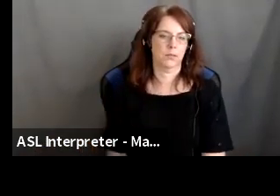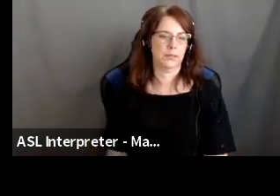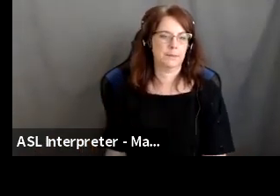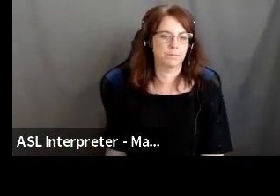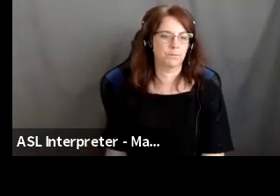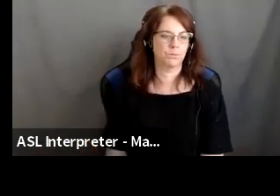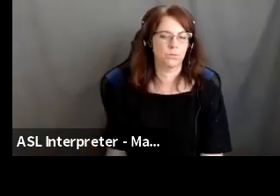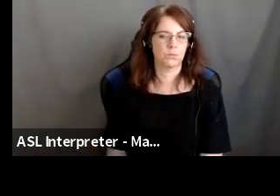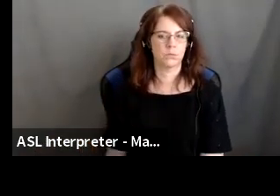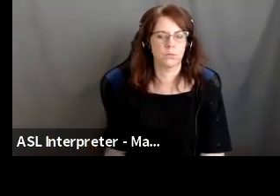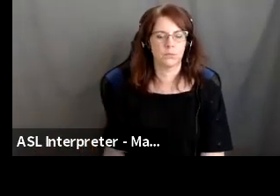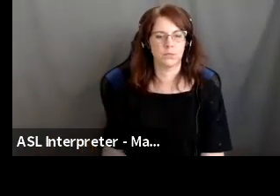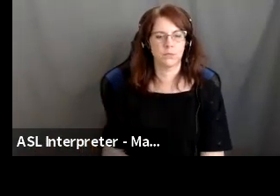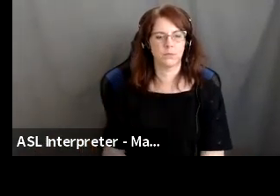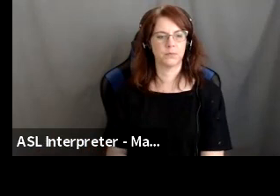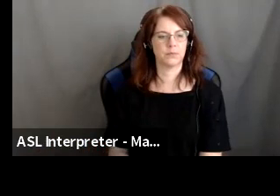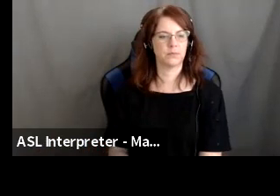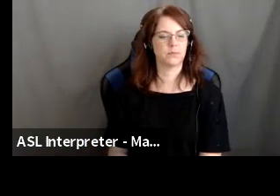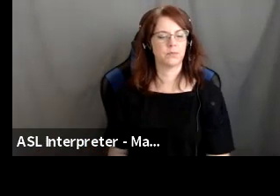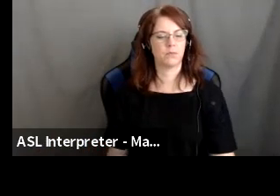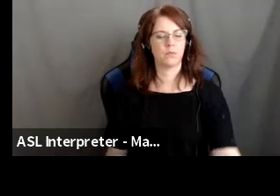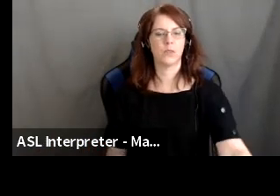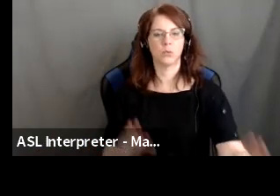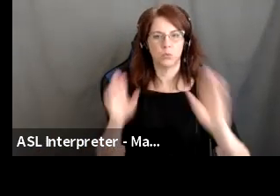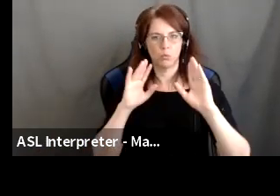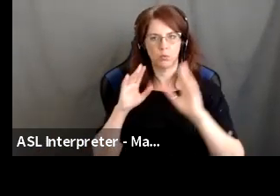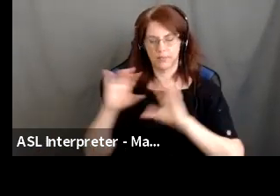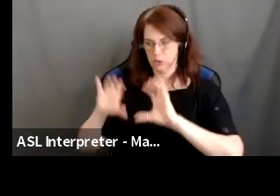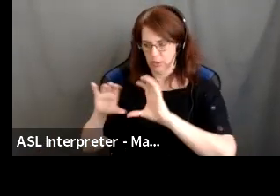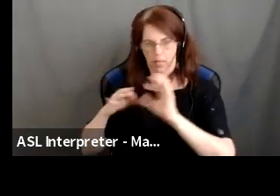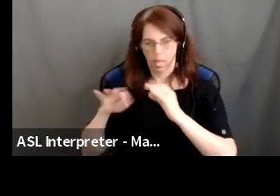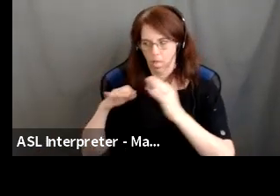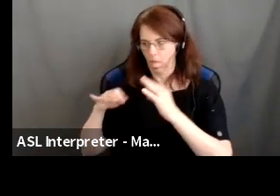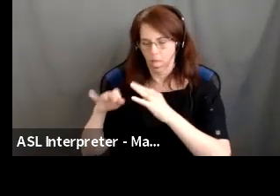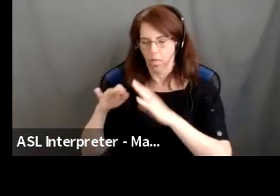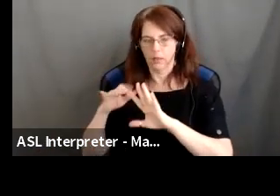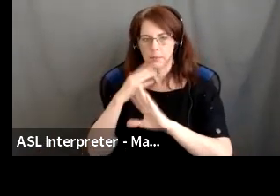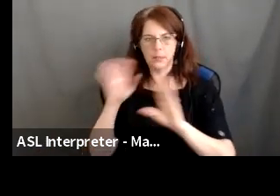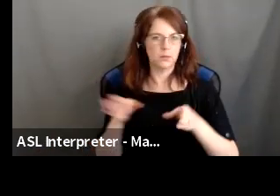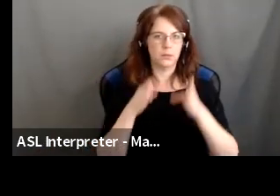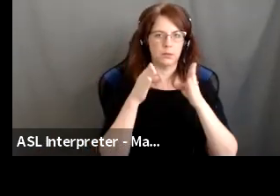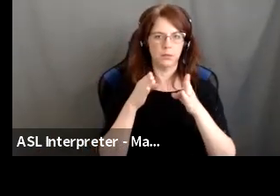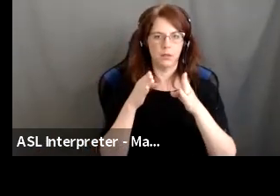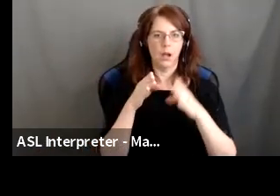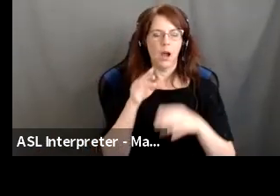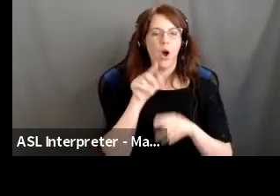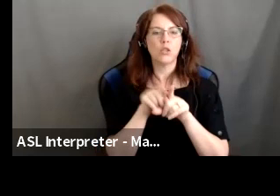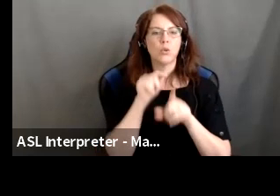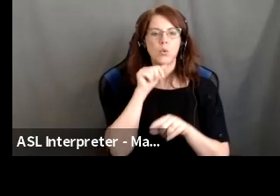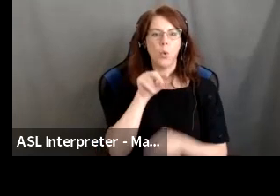so that you can focus on speaking to the interviewer. And you want to make sure that they don't stare at their square too